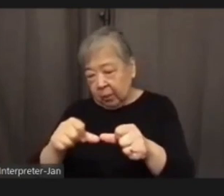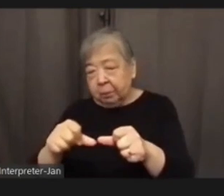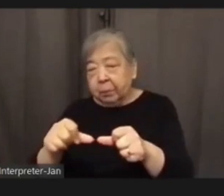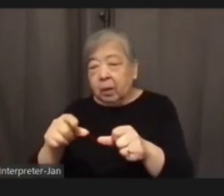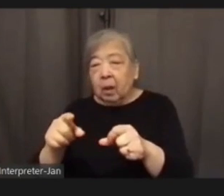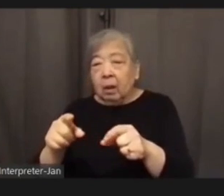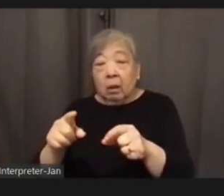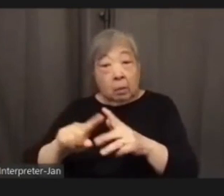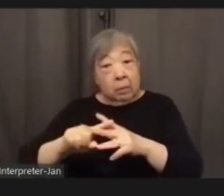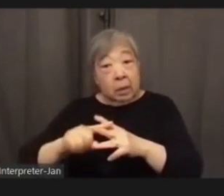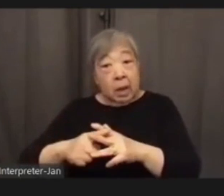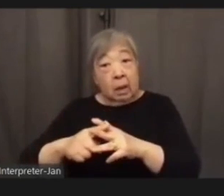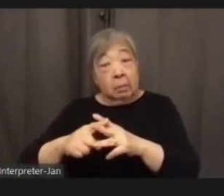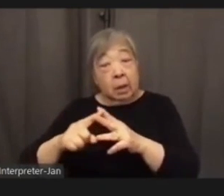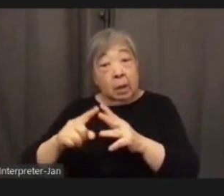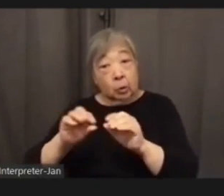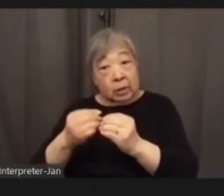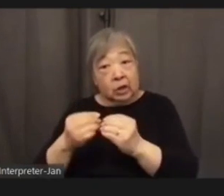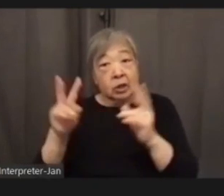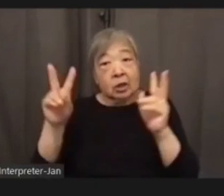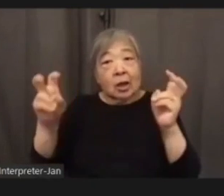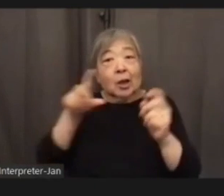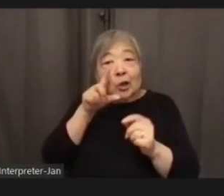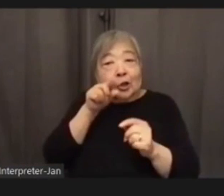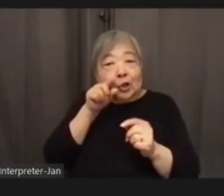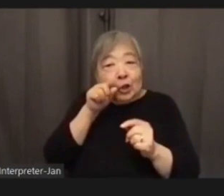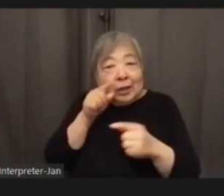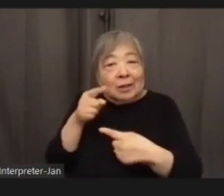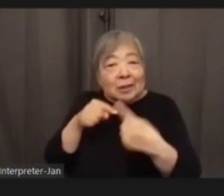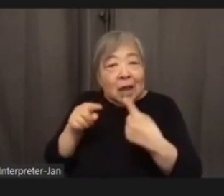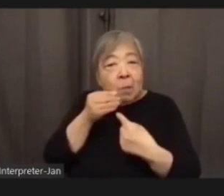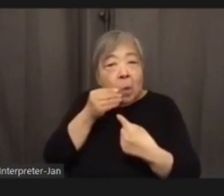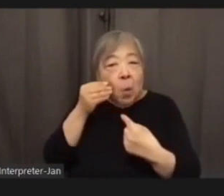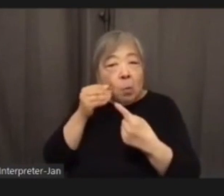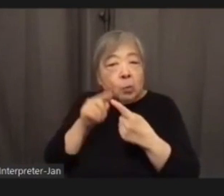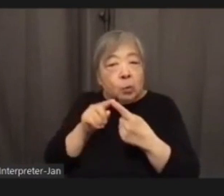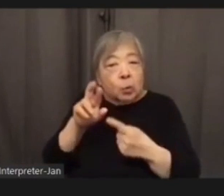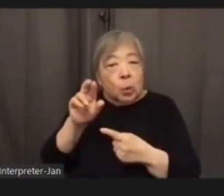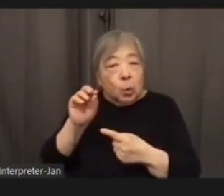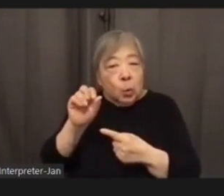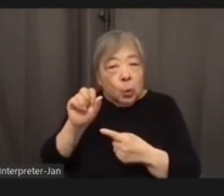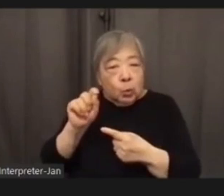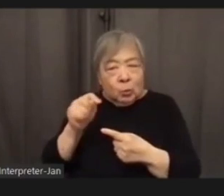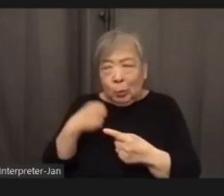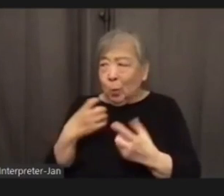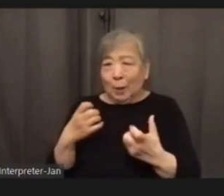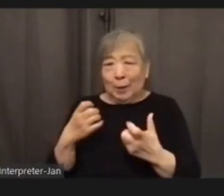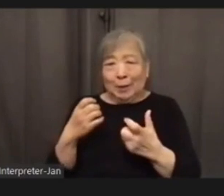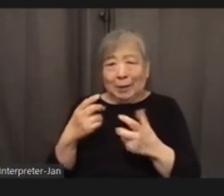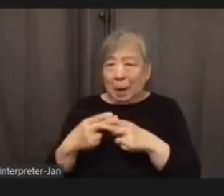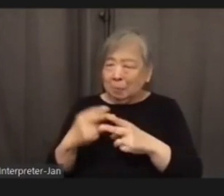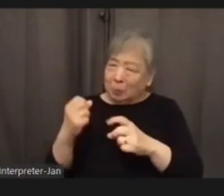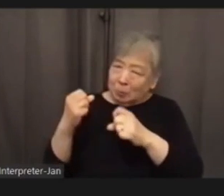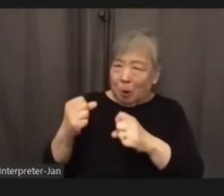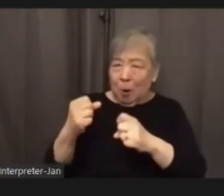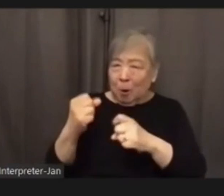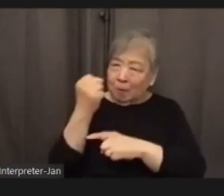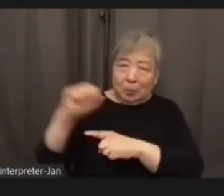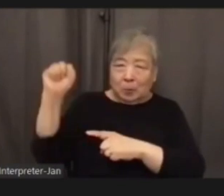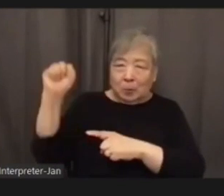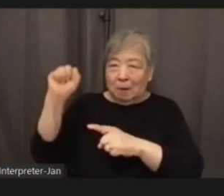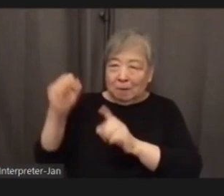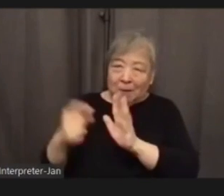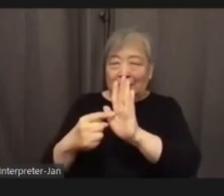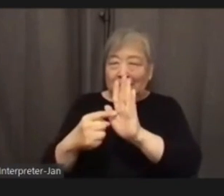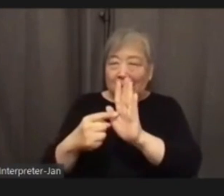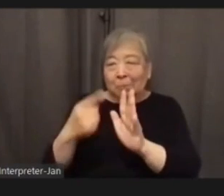an organization called Chickens Come Home to Roost, because we wanted this name that was strong and revolutionary, based on what